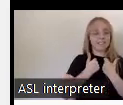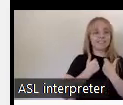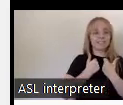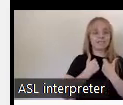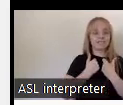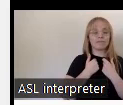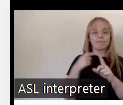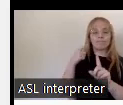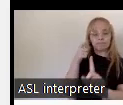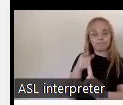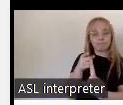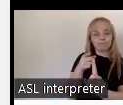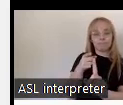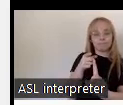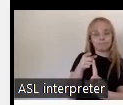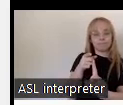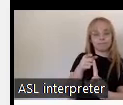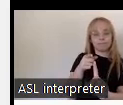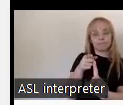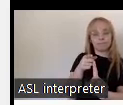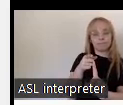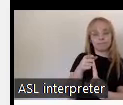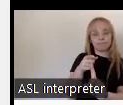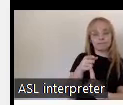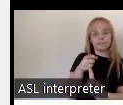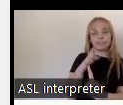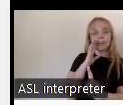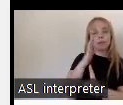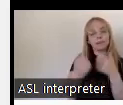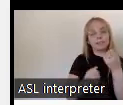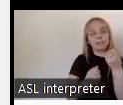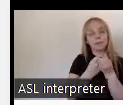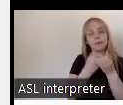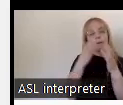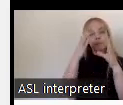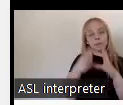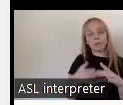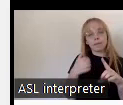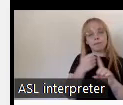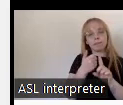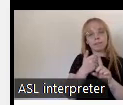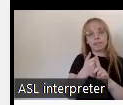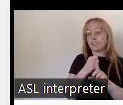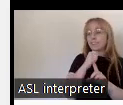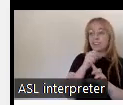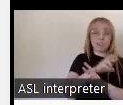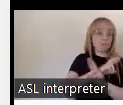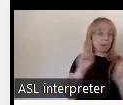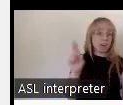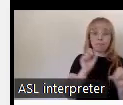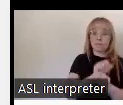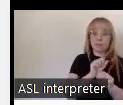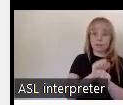path will be there to support someone who is either not ready for work,